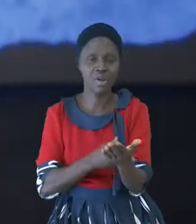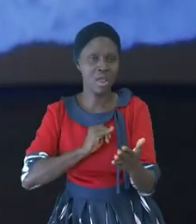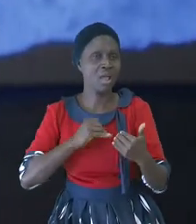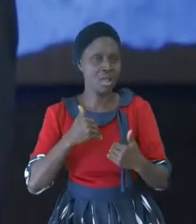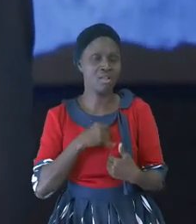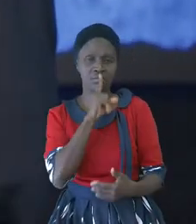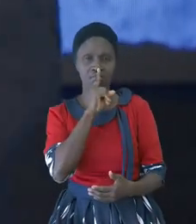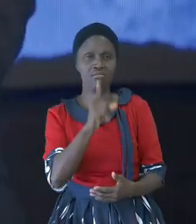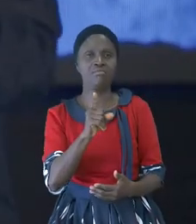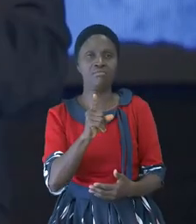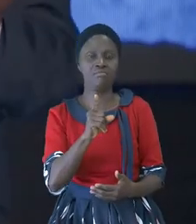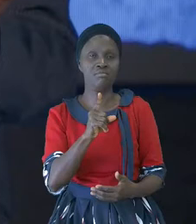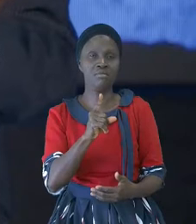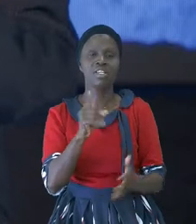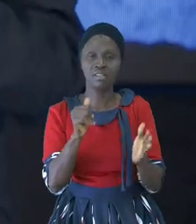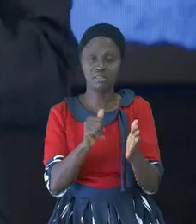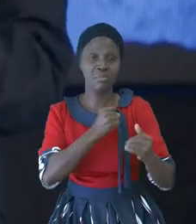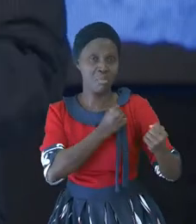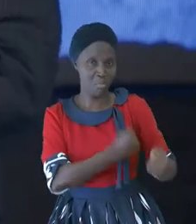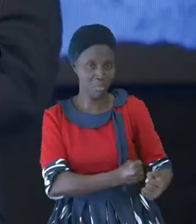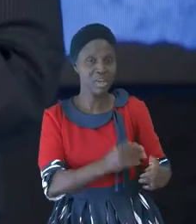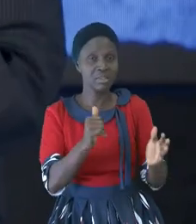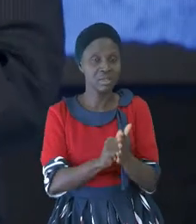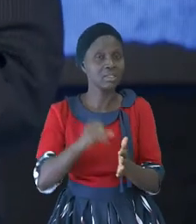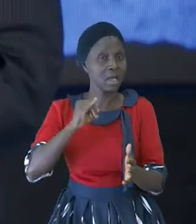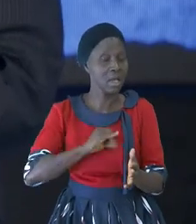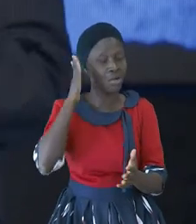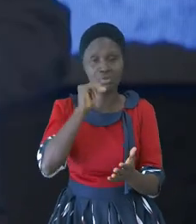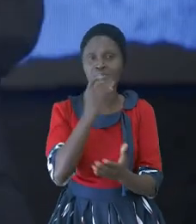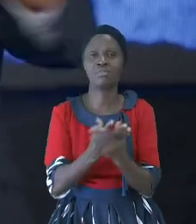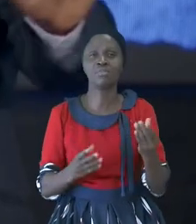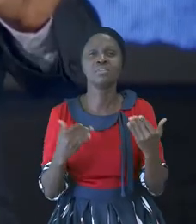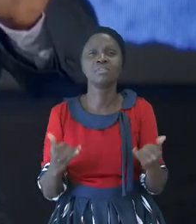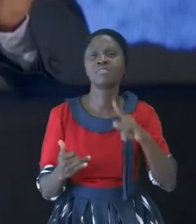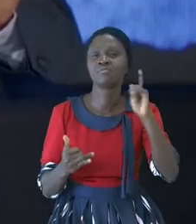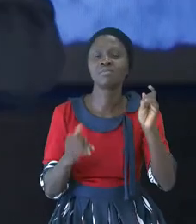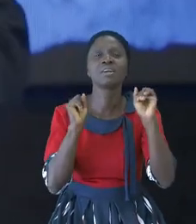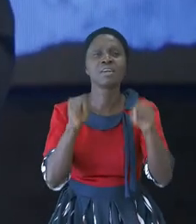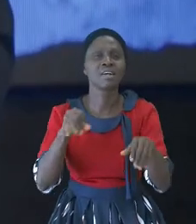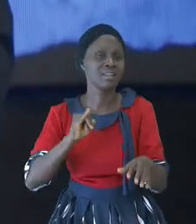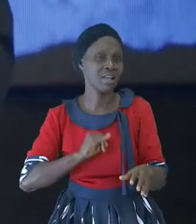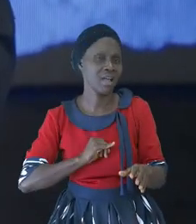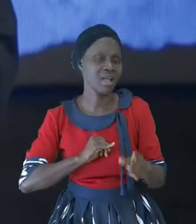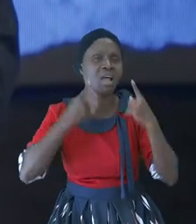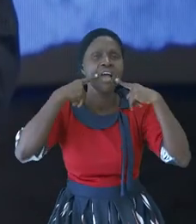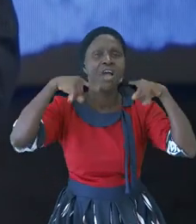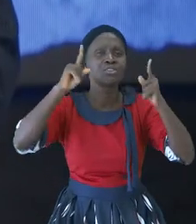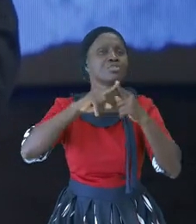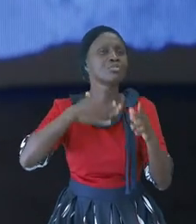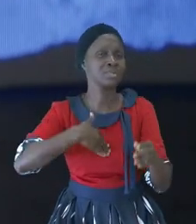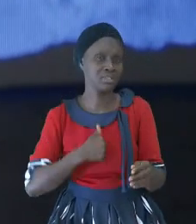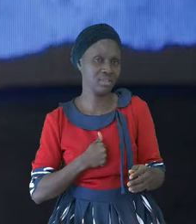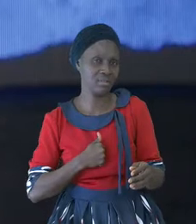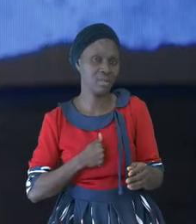not lack? Can I proclaim to myself? Can I proclaim to everyone around